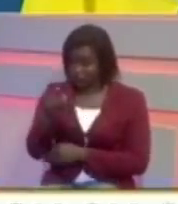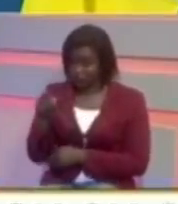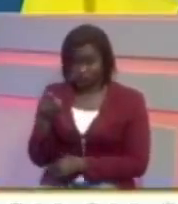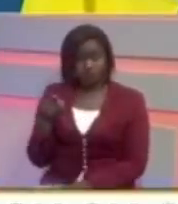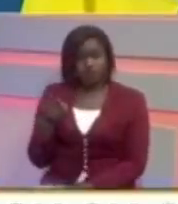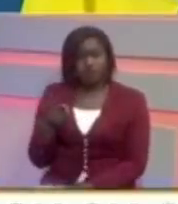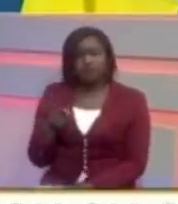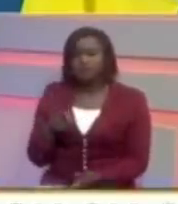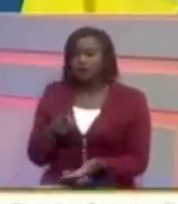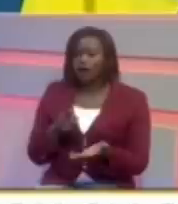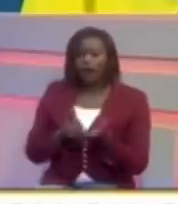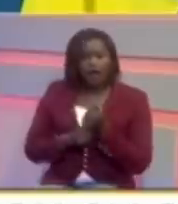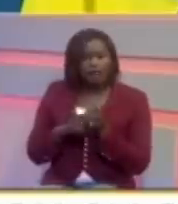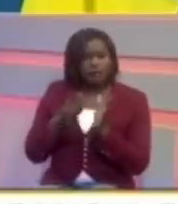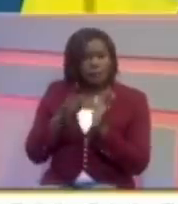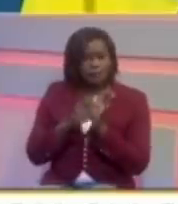the beans and